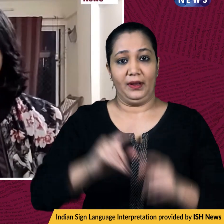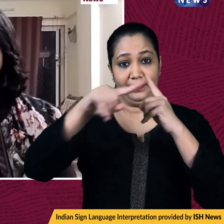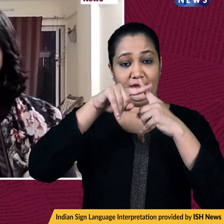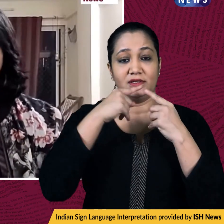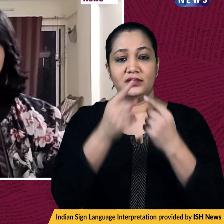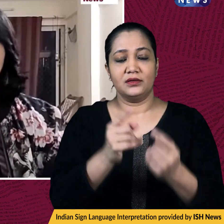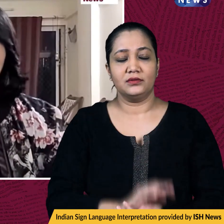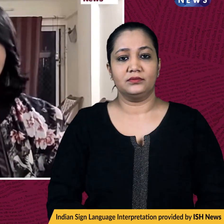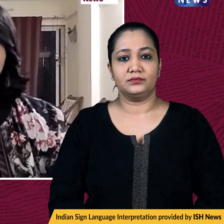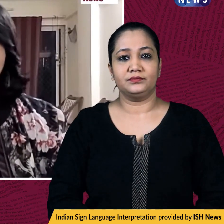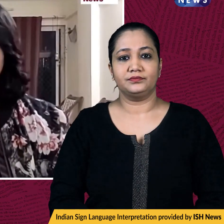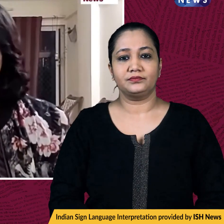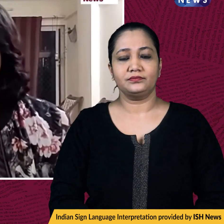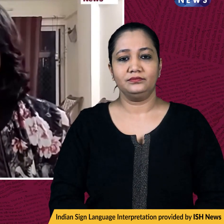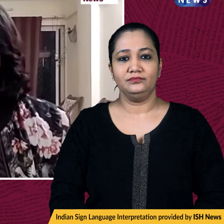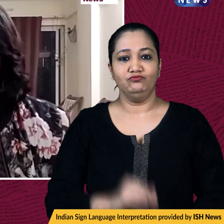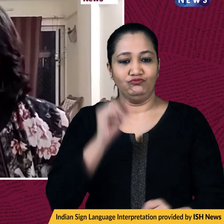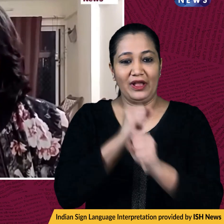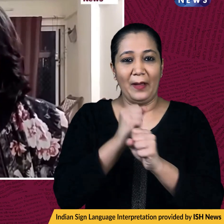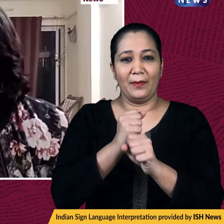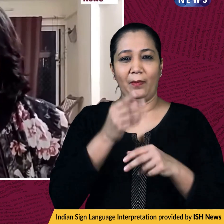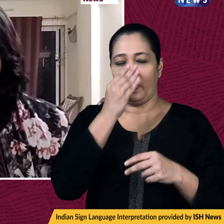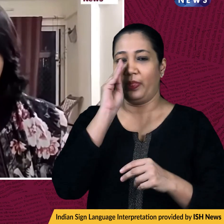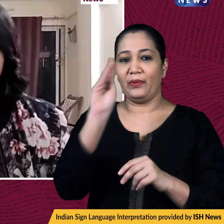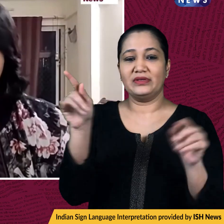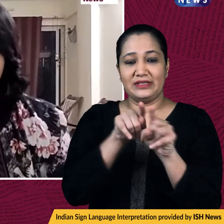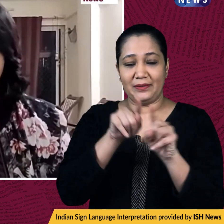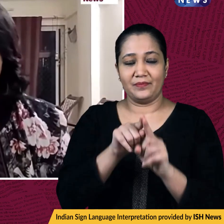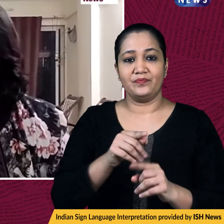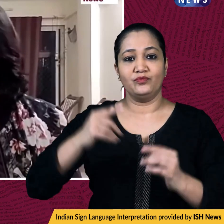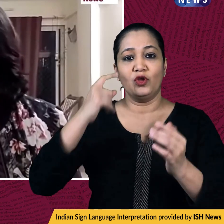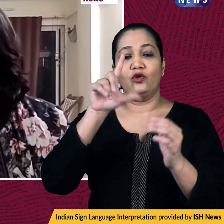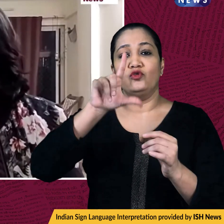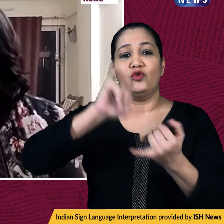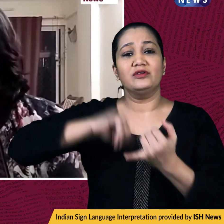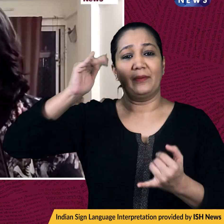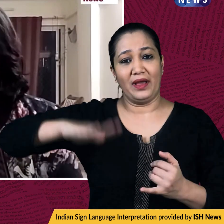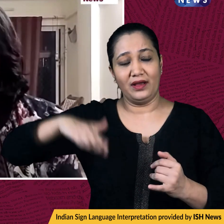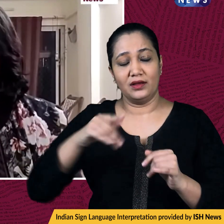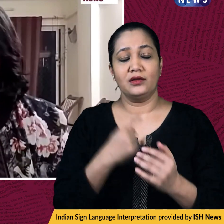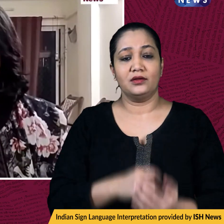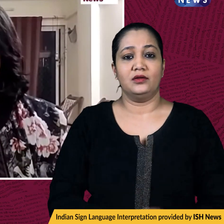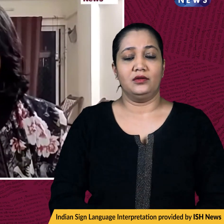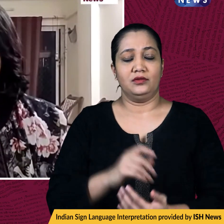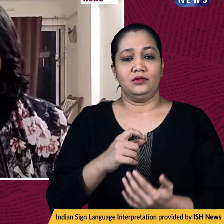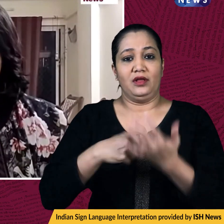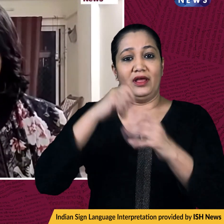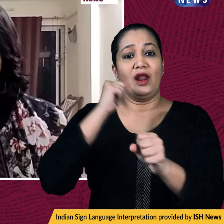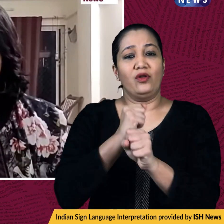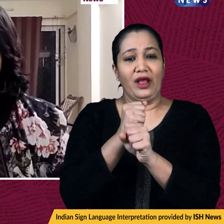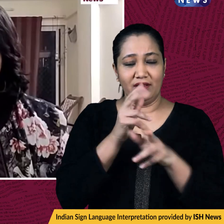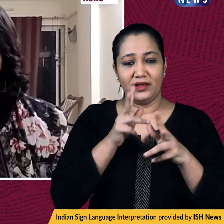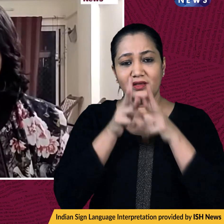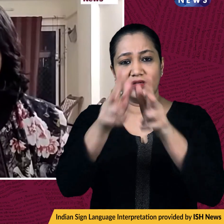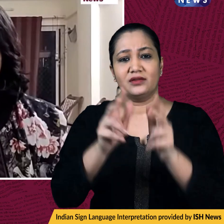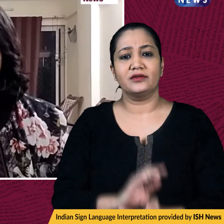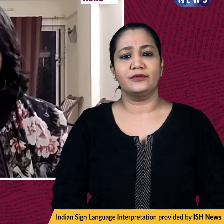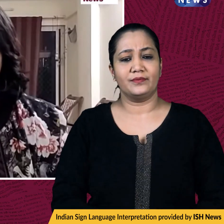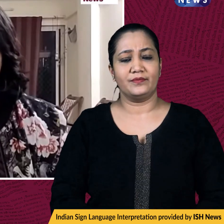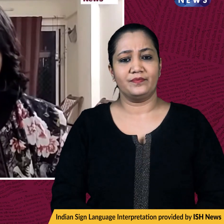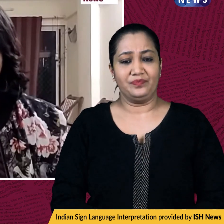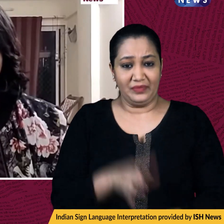Also, taking a dig at the ruling government, speaking in the Lok Sabha, Congress leader Rahul Gandhi has said